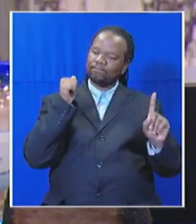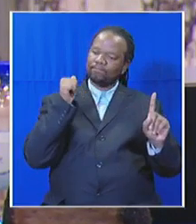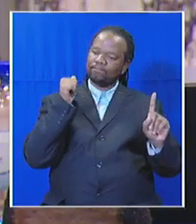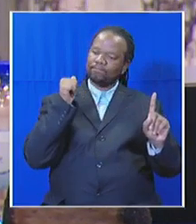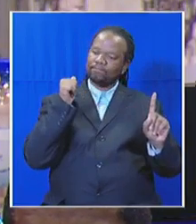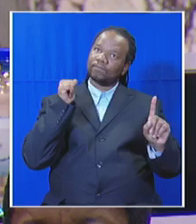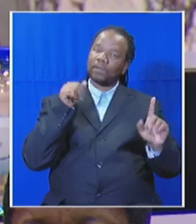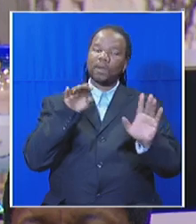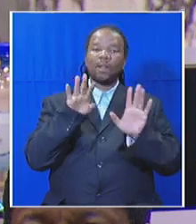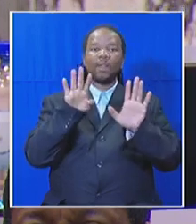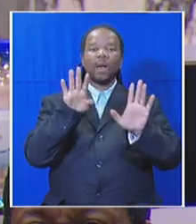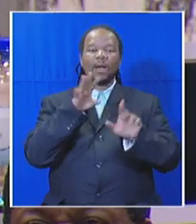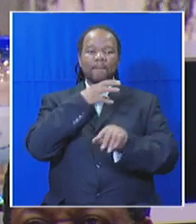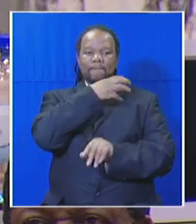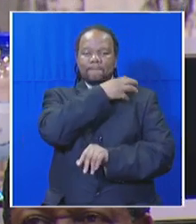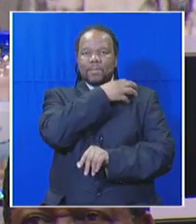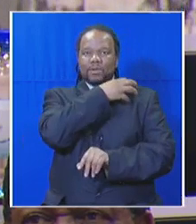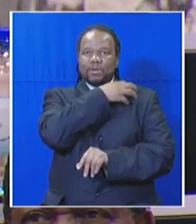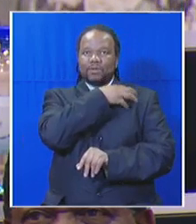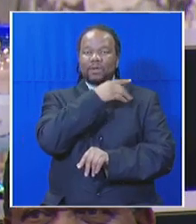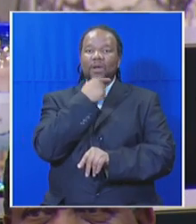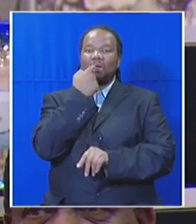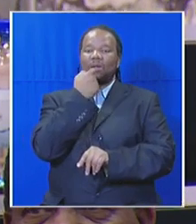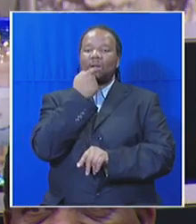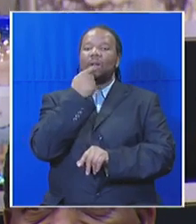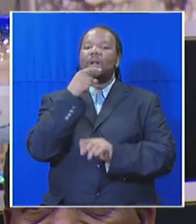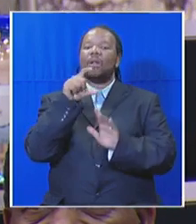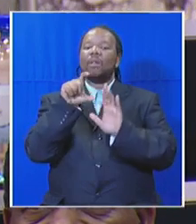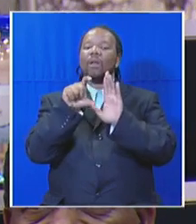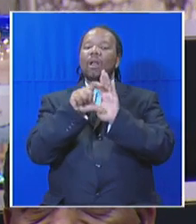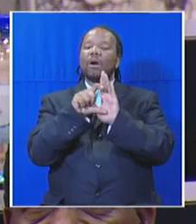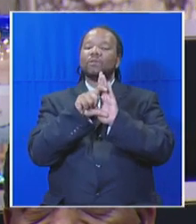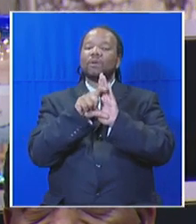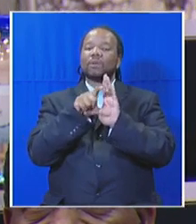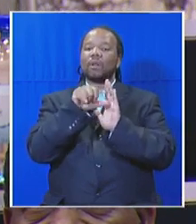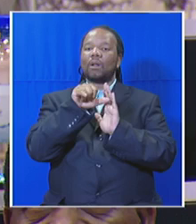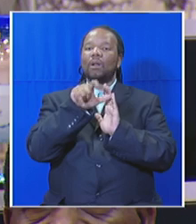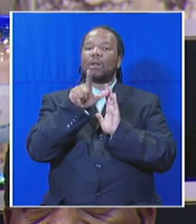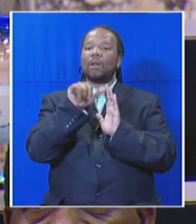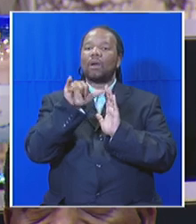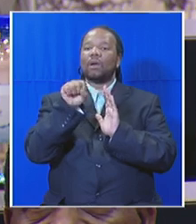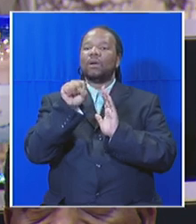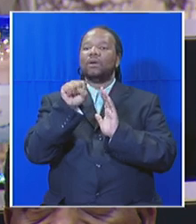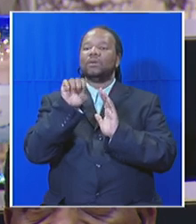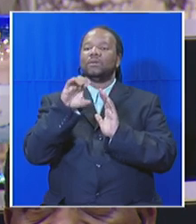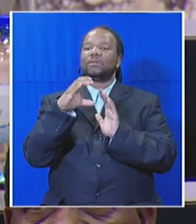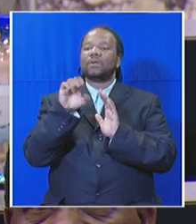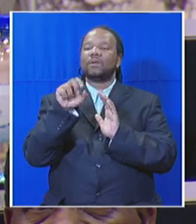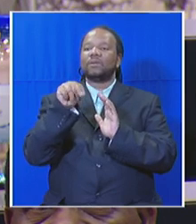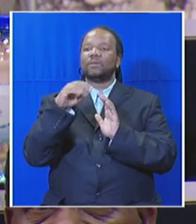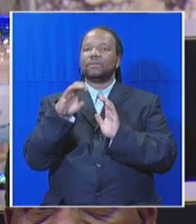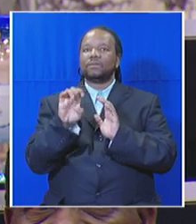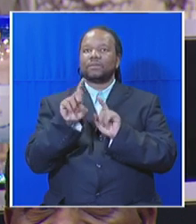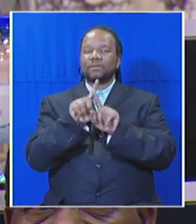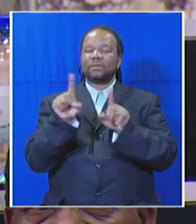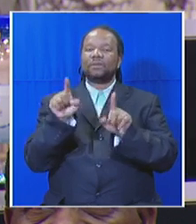minister decision of revoking a license to operate, which was owned by one of the few major global